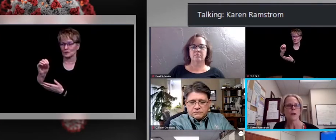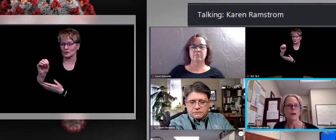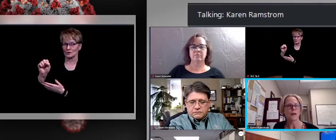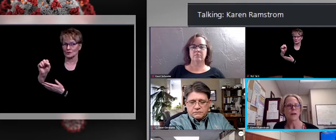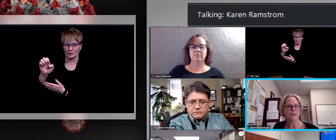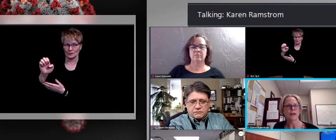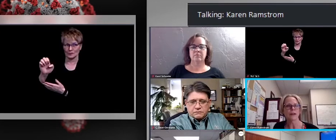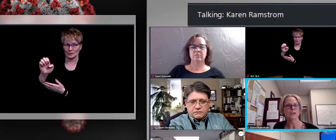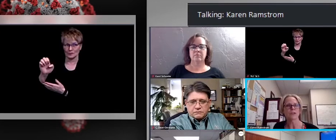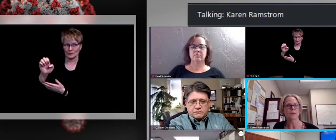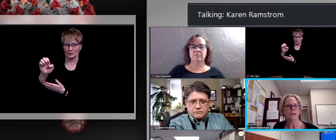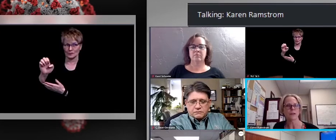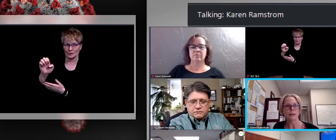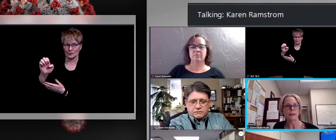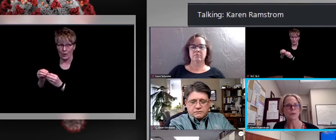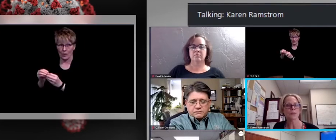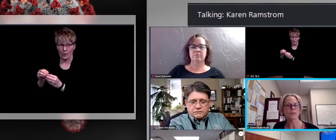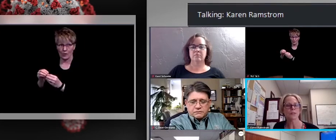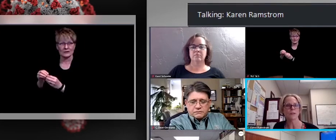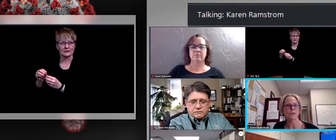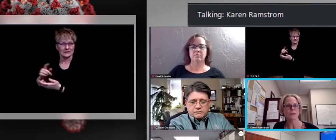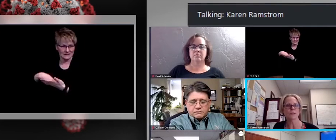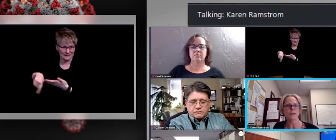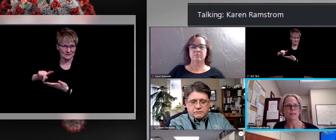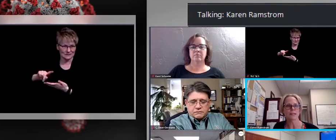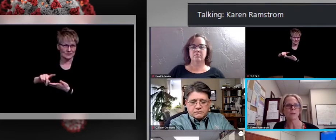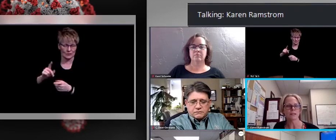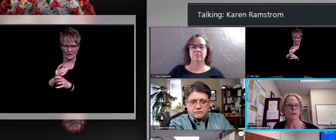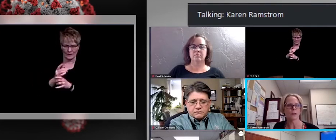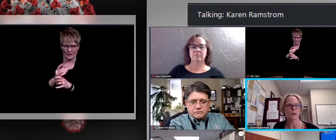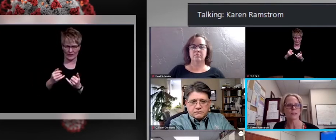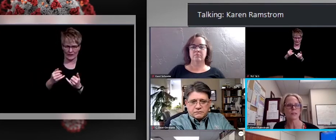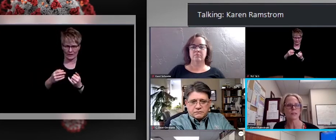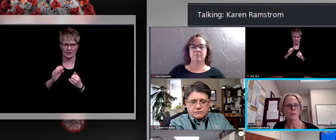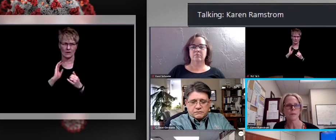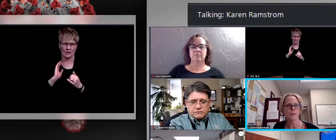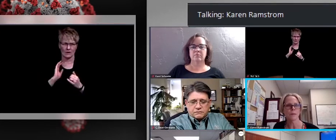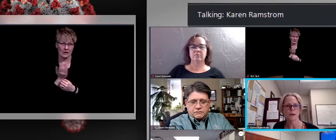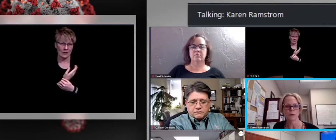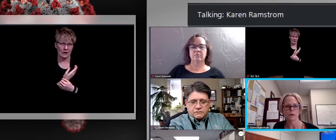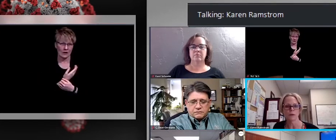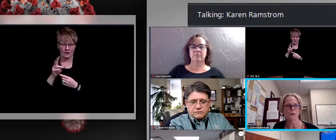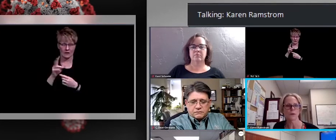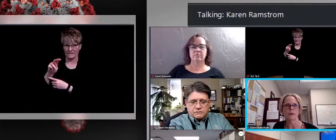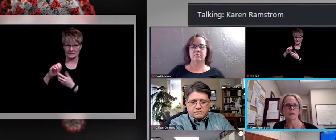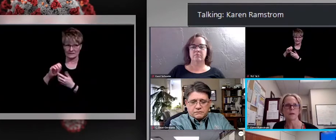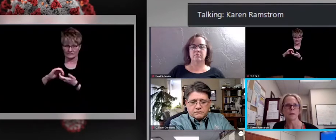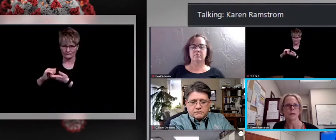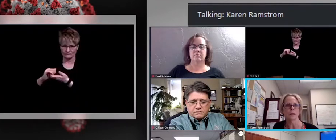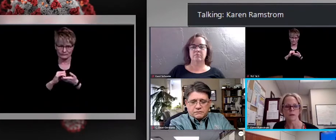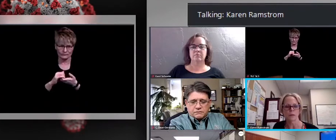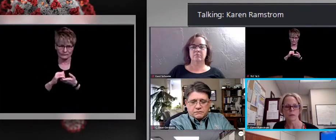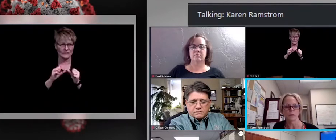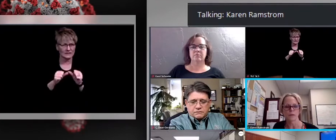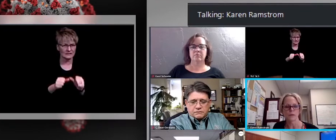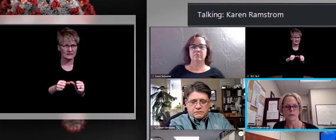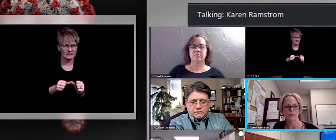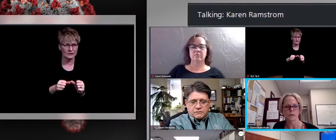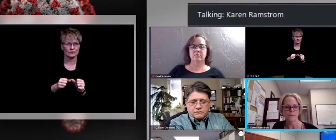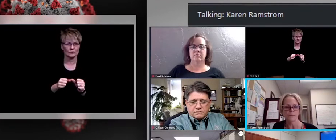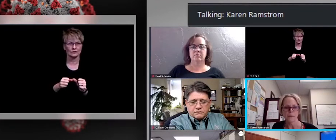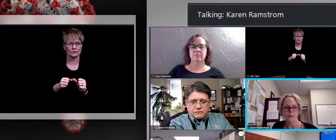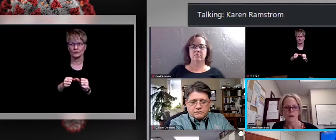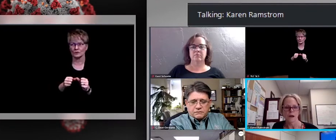our vaccine providers about the best use of the Janssen vaccine while it's still limited supply, but we look forward to being able to make that available in the